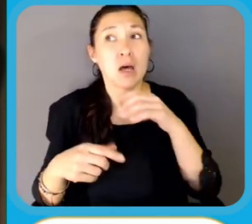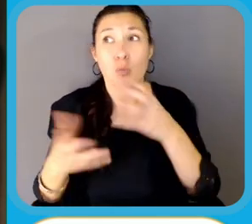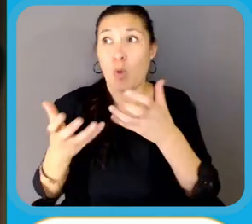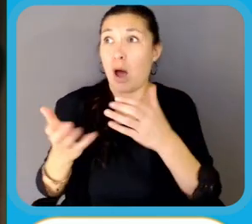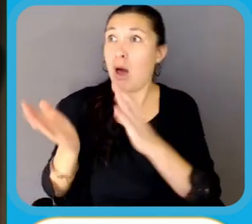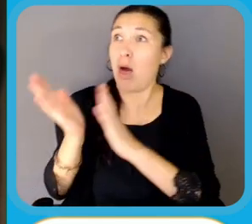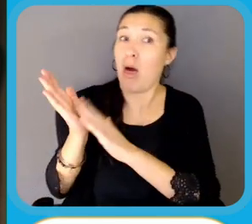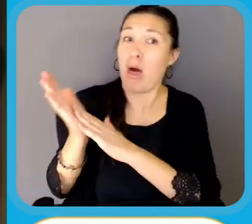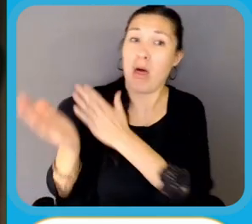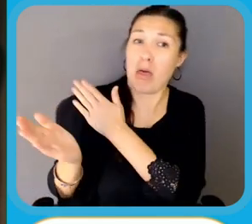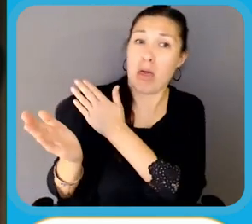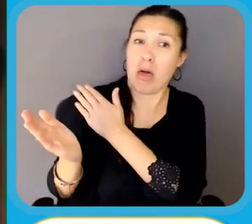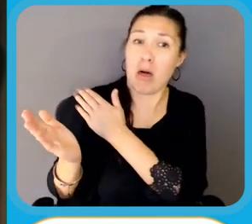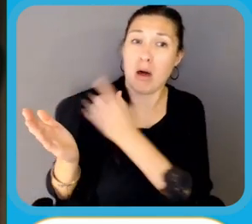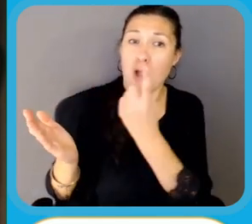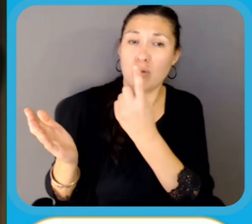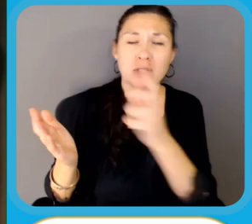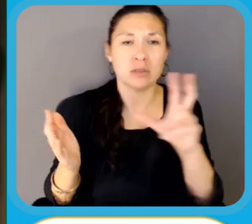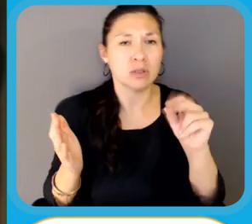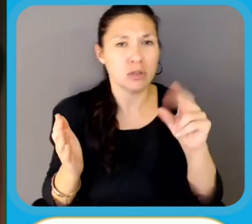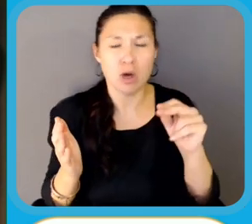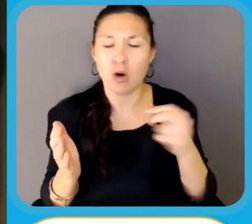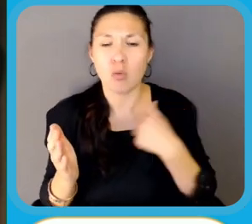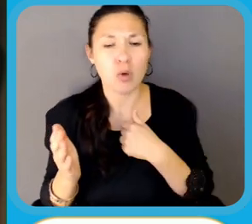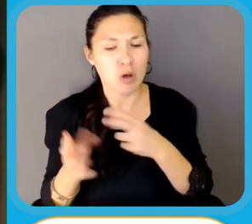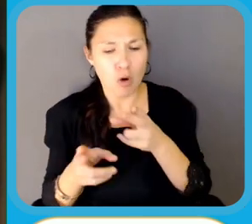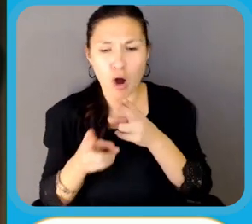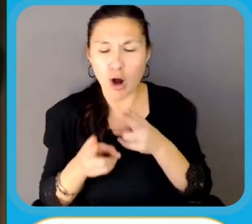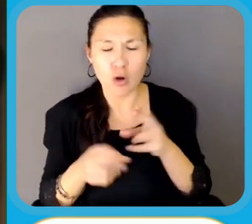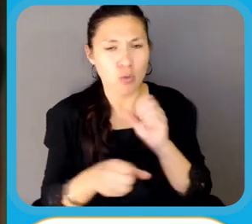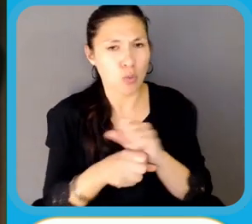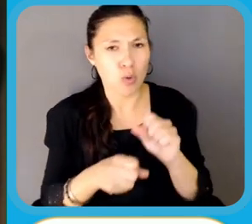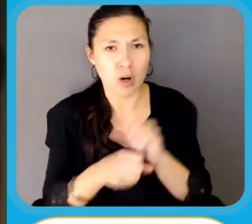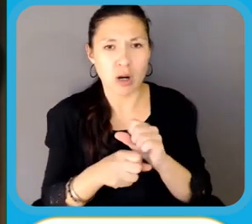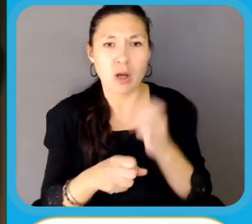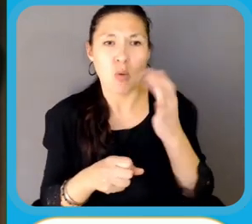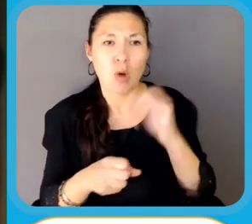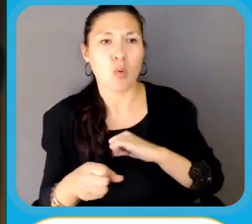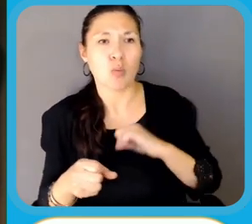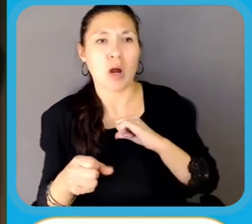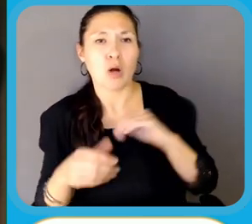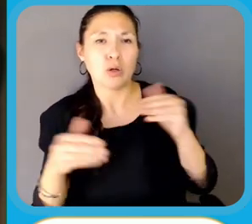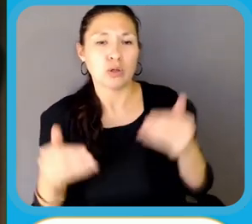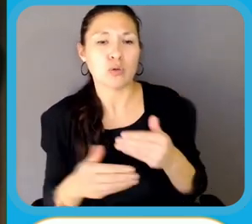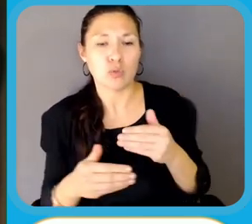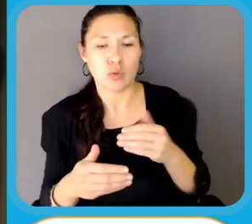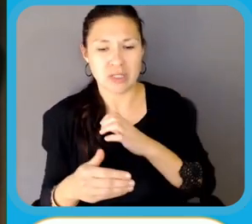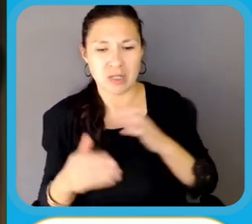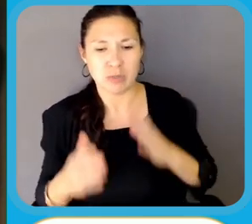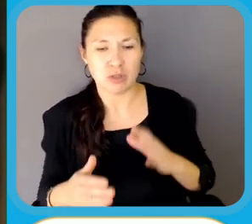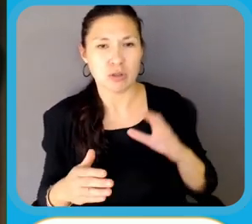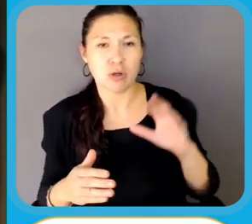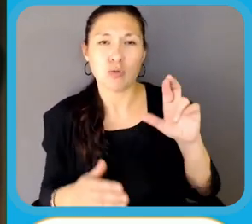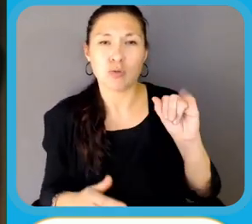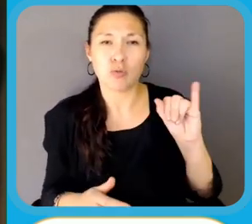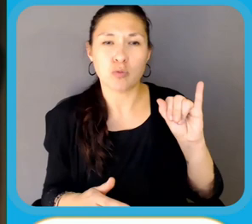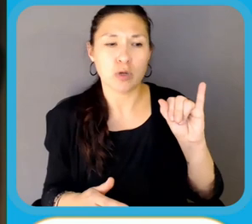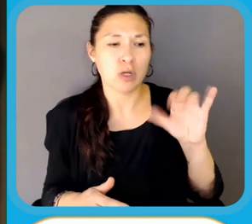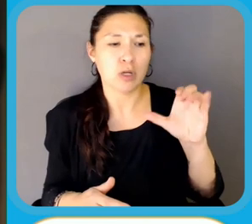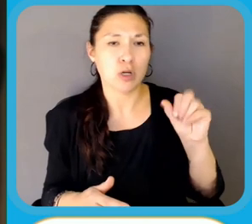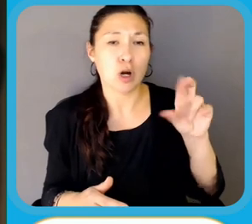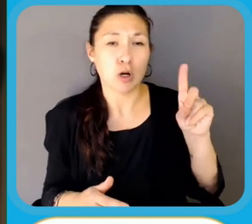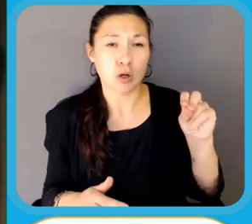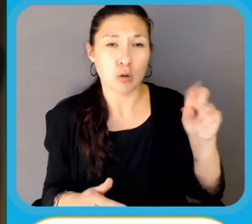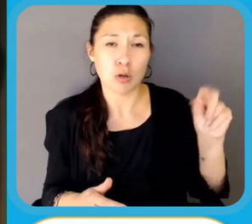are on our side. That's why I'm proud to introduce Commissioner Ricardo Lara to you today, because he understands the dangers of